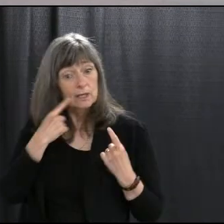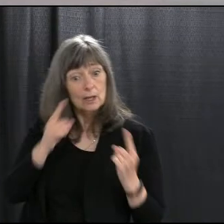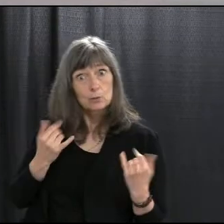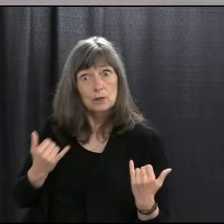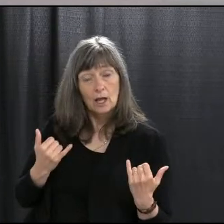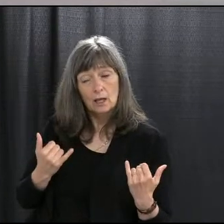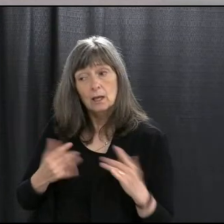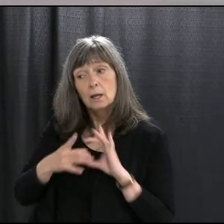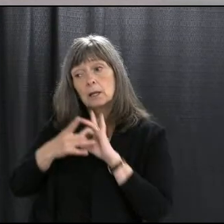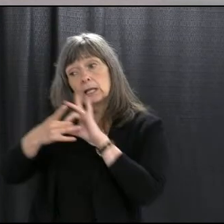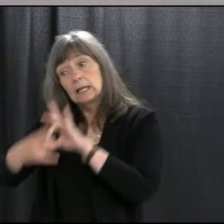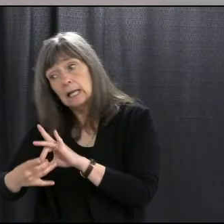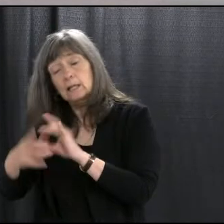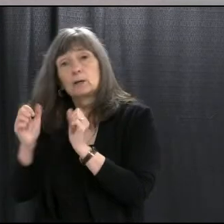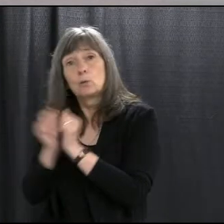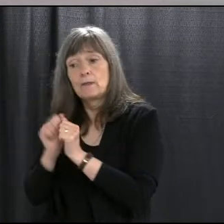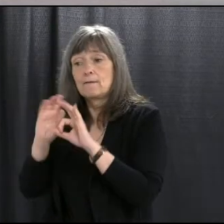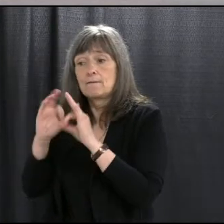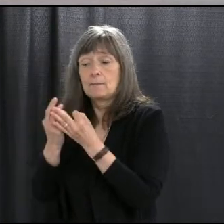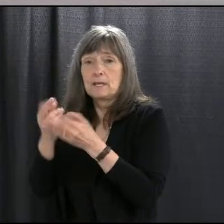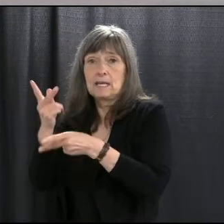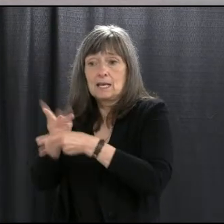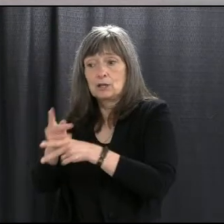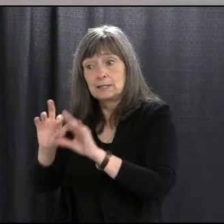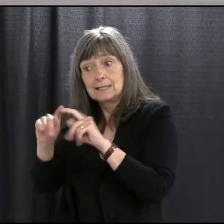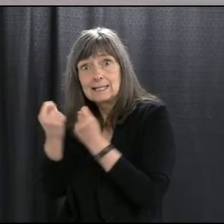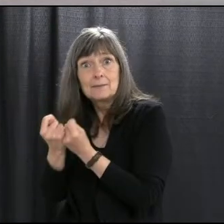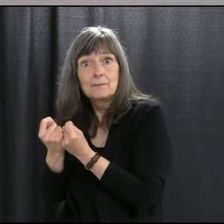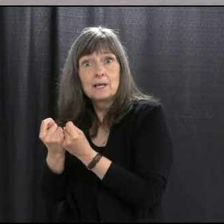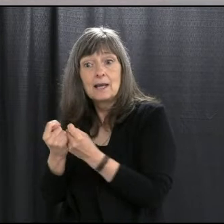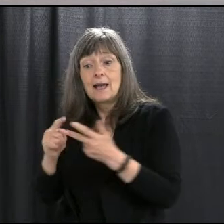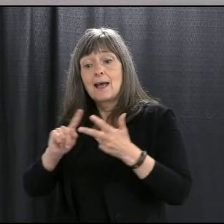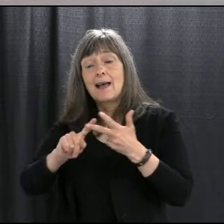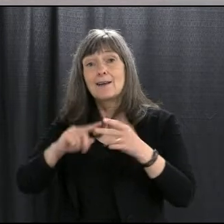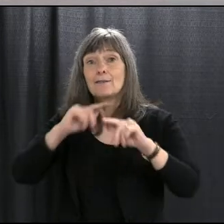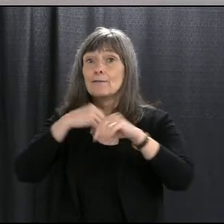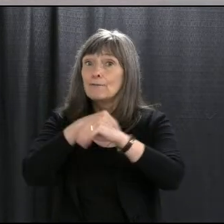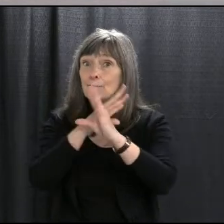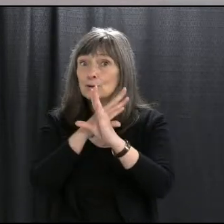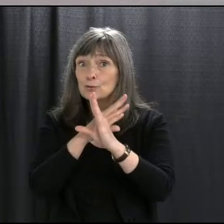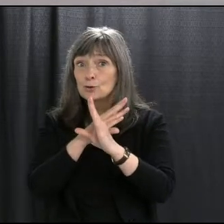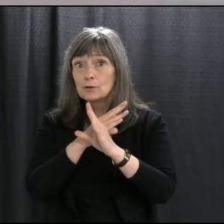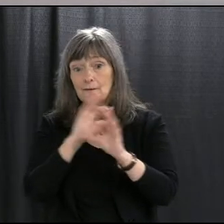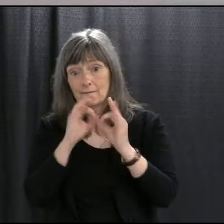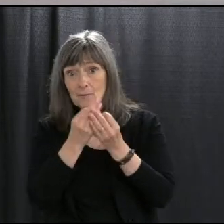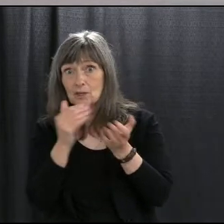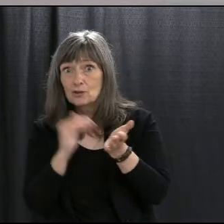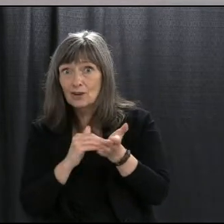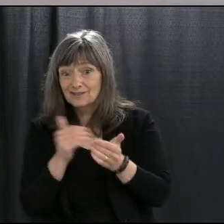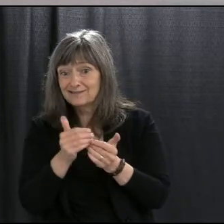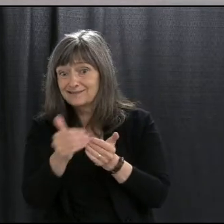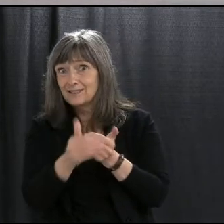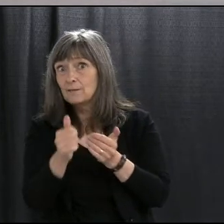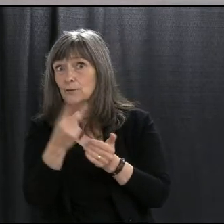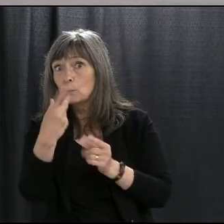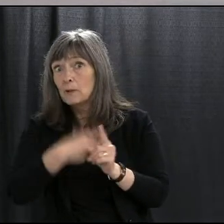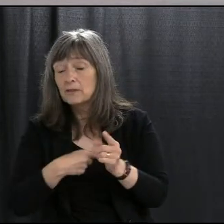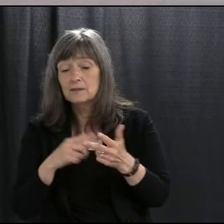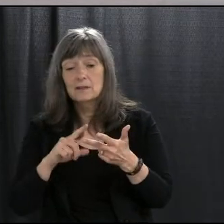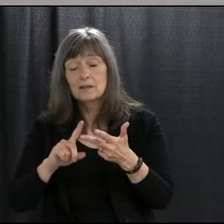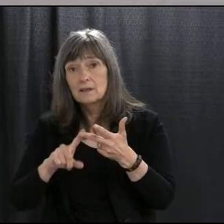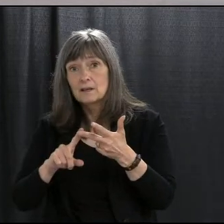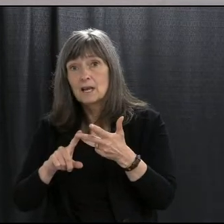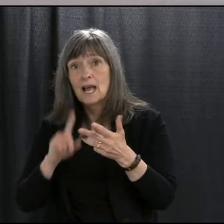conjunction with virtual primary care that will be up and running in the next couple of months. It is in conjunction with the